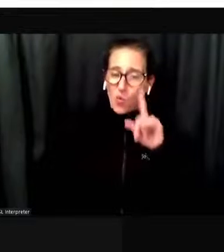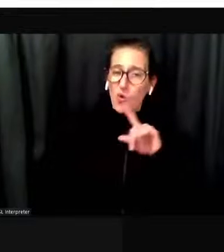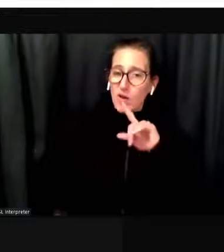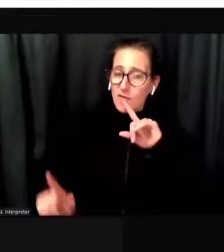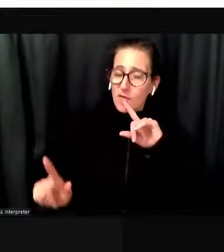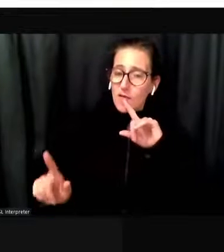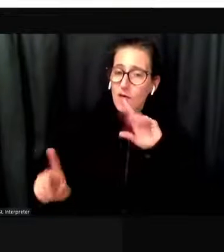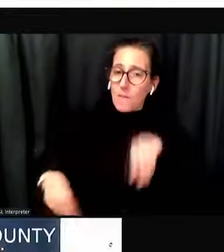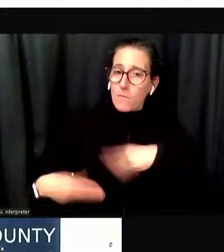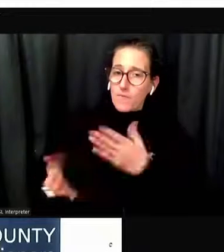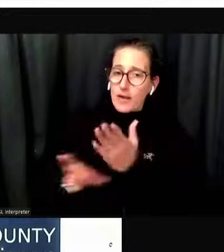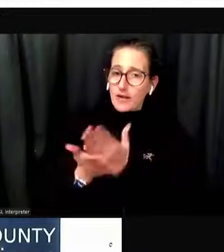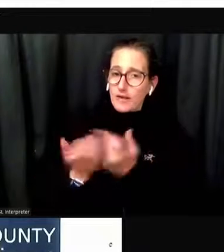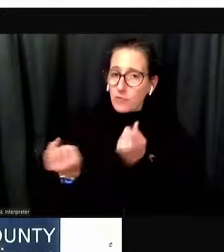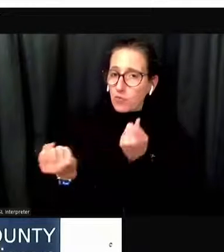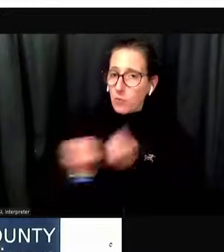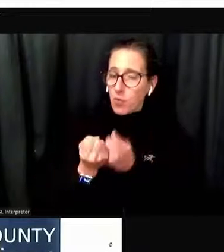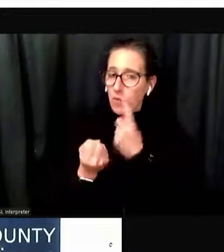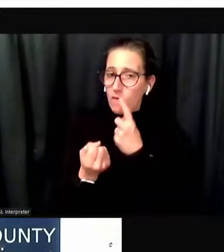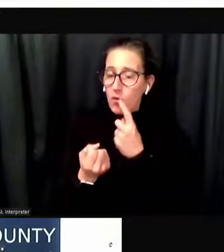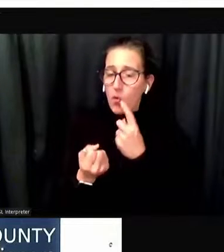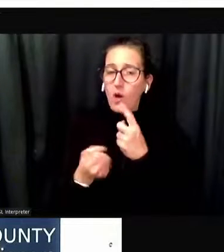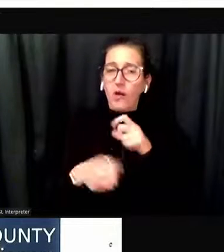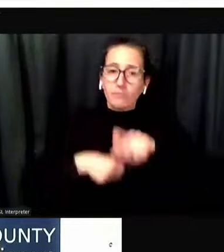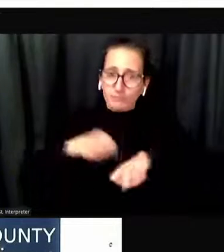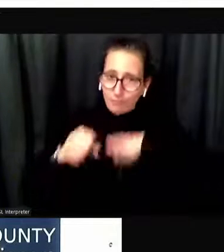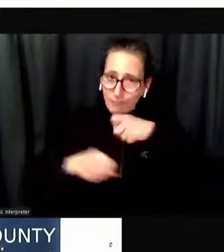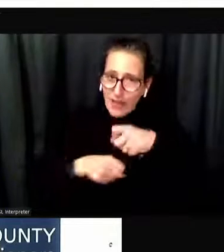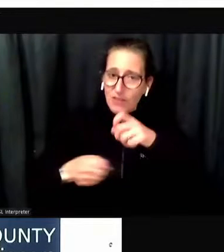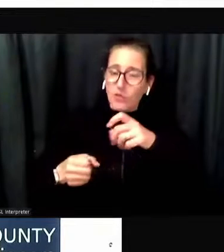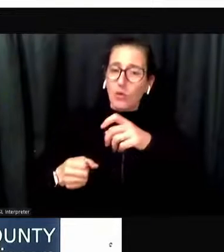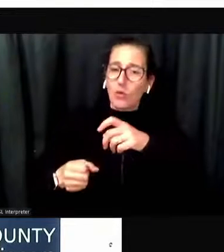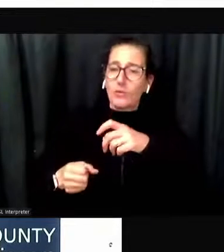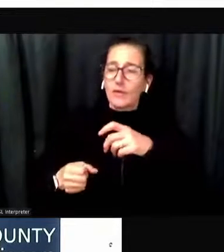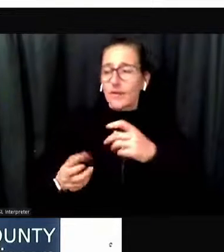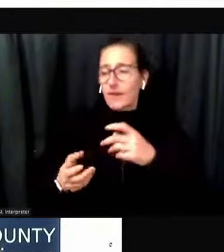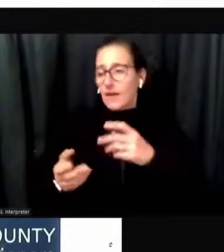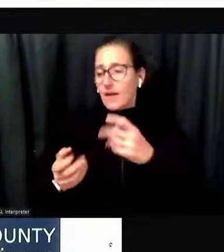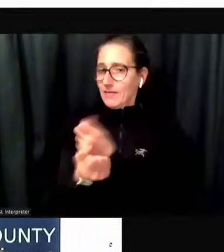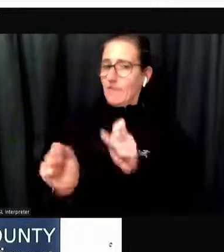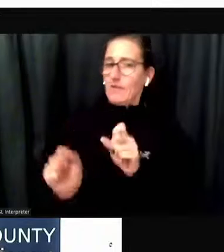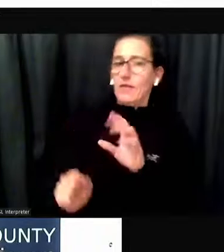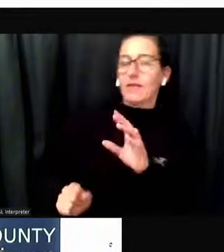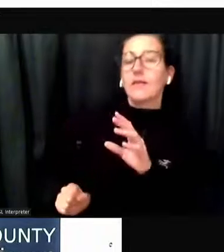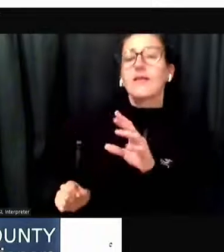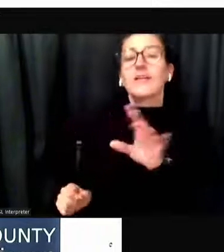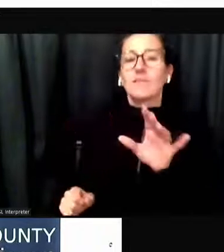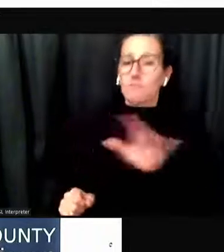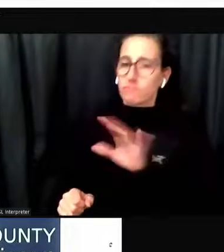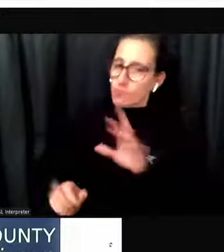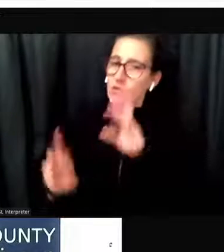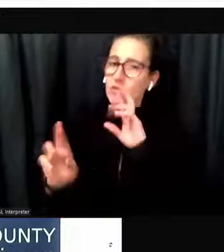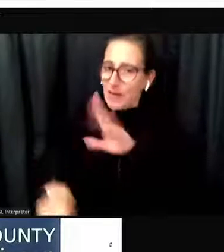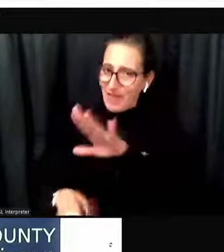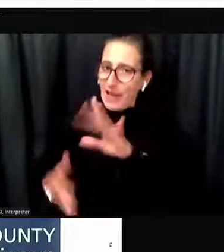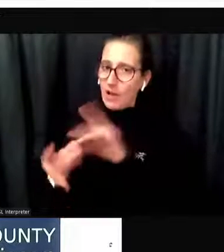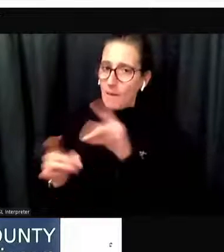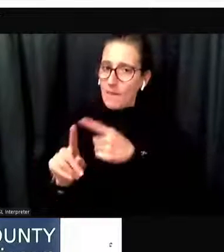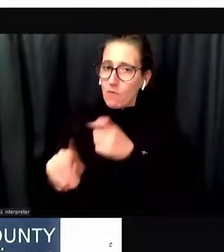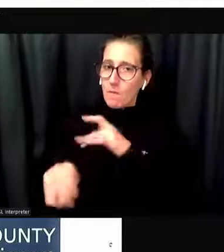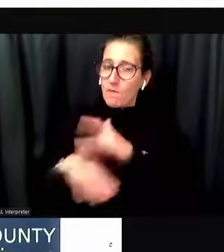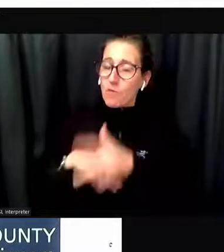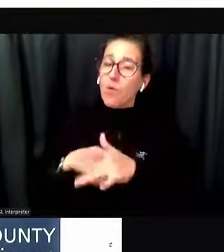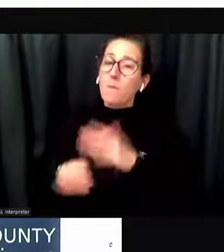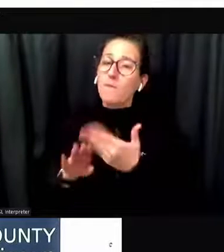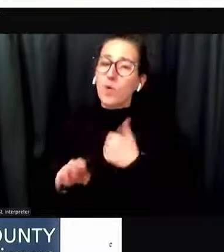pass. Your county was on board with it, but that doesn't mean that they're not looking for alternatives to fill in the gaps.